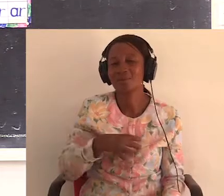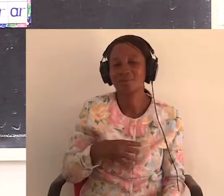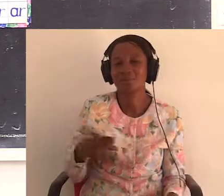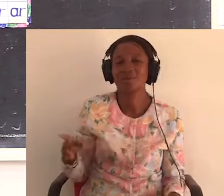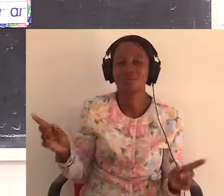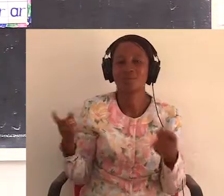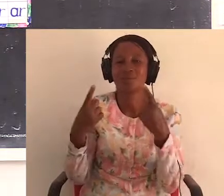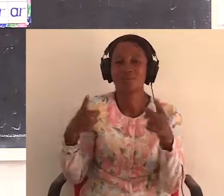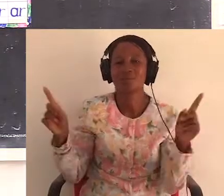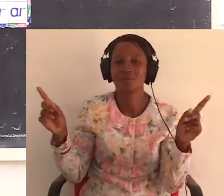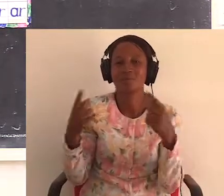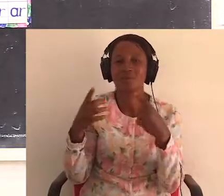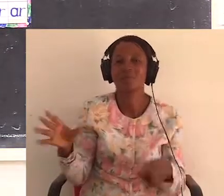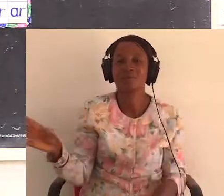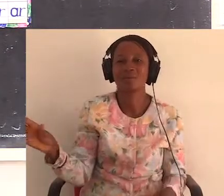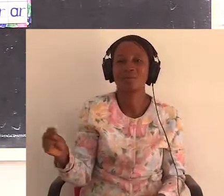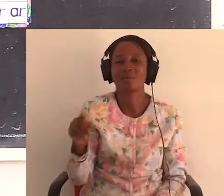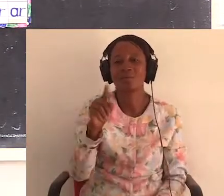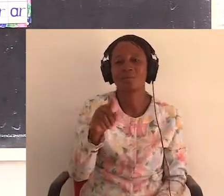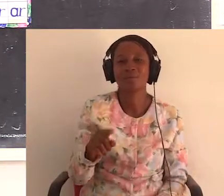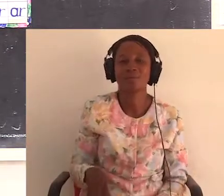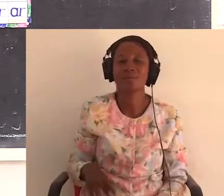and then we go on to the